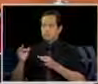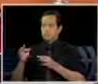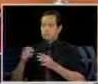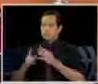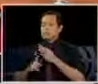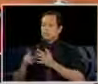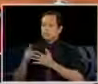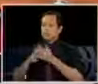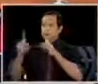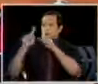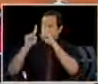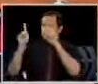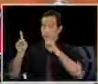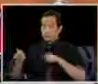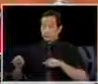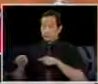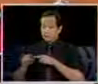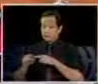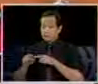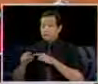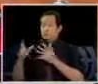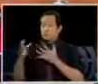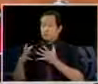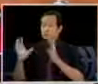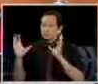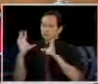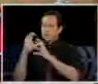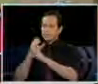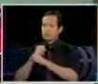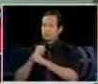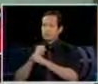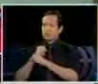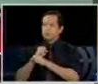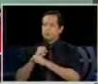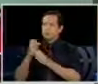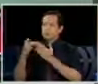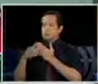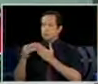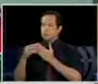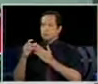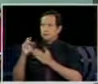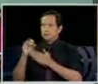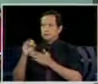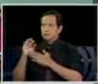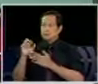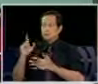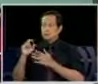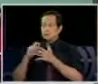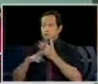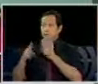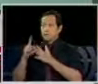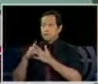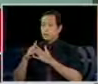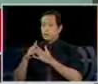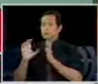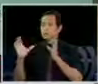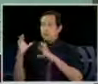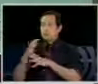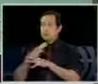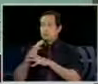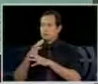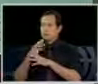appears on the screen. It refers to summary of U.S. inflows of covered transaction from